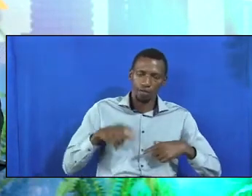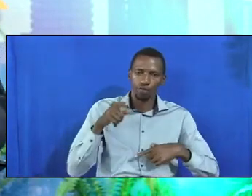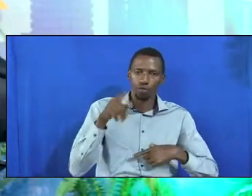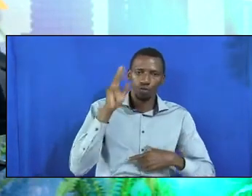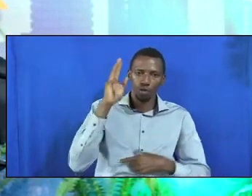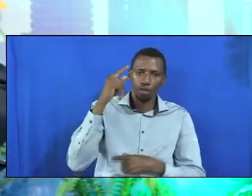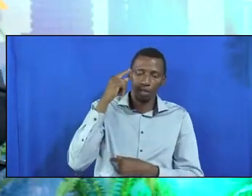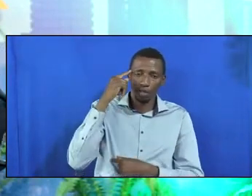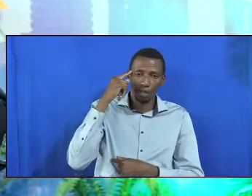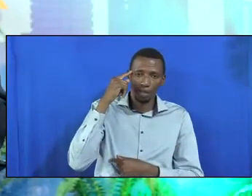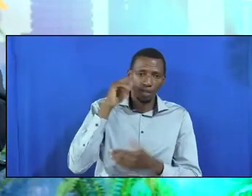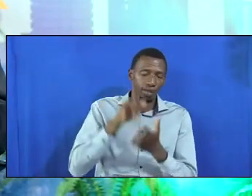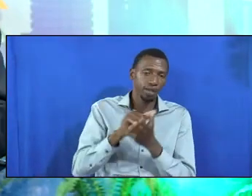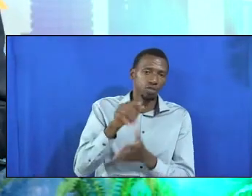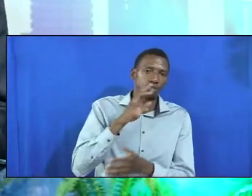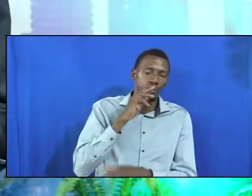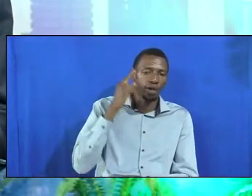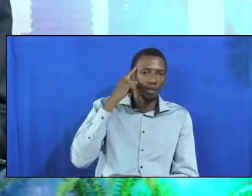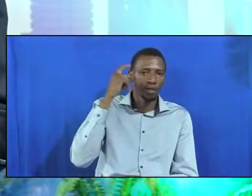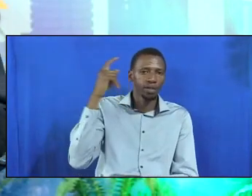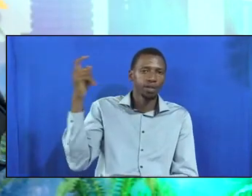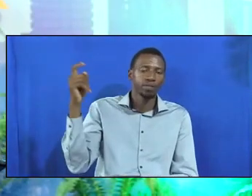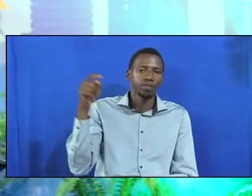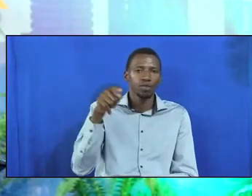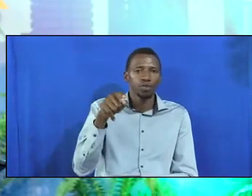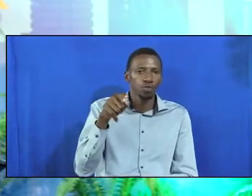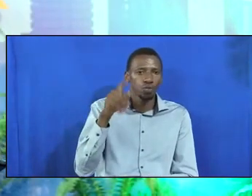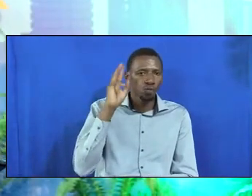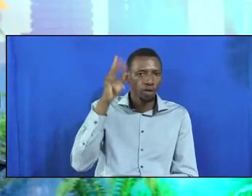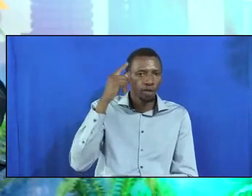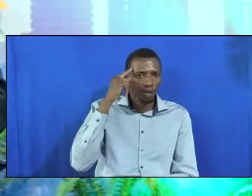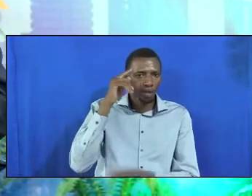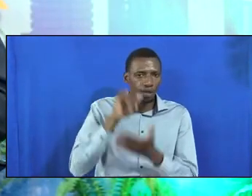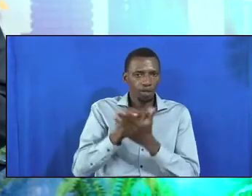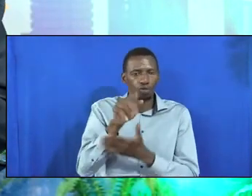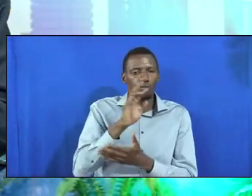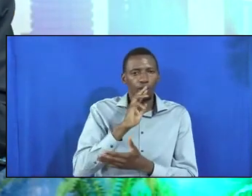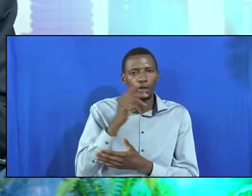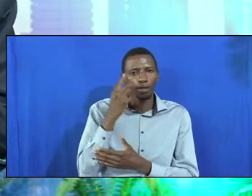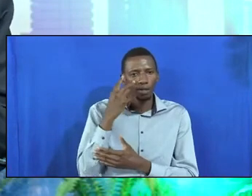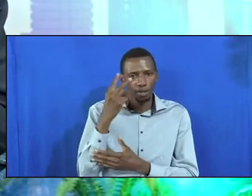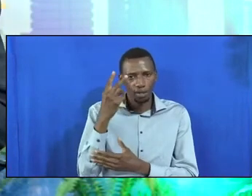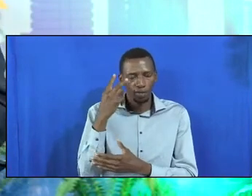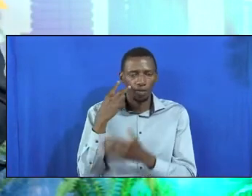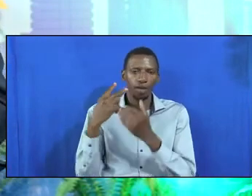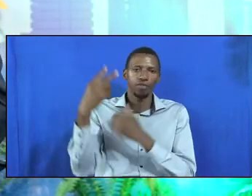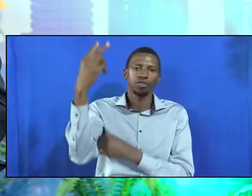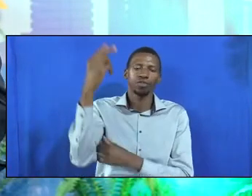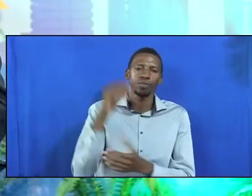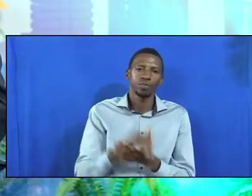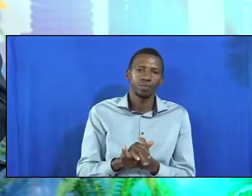that you are dreaming, you are seeing a vision. So